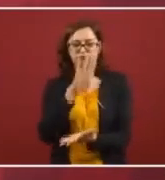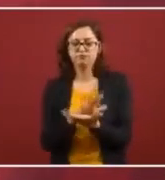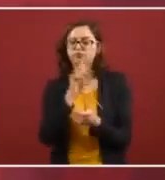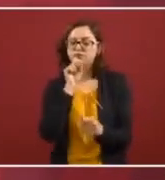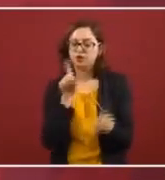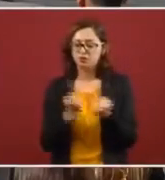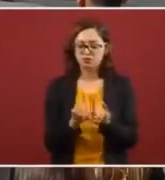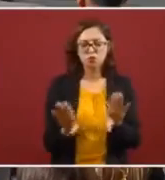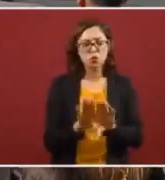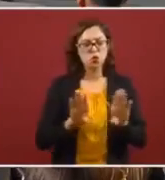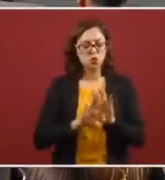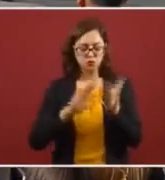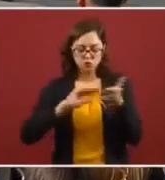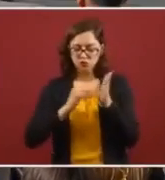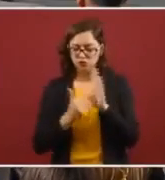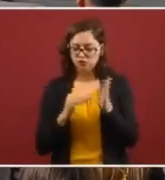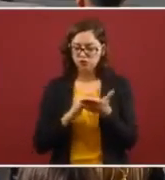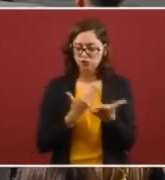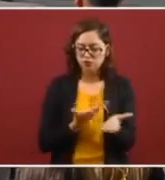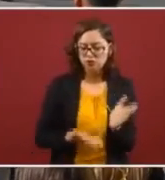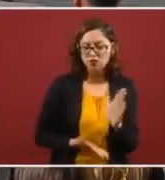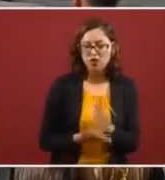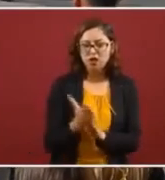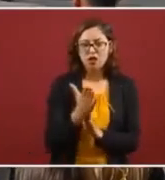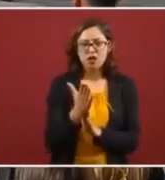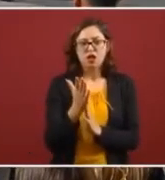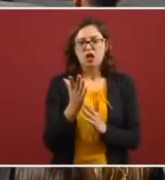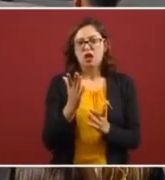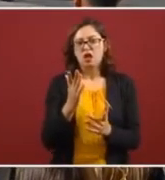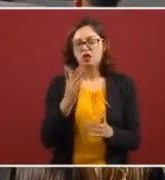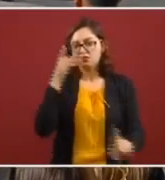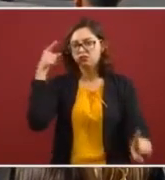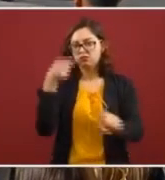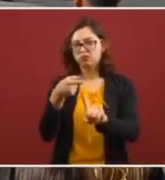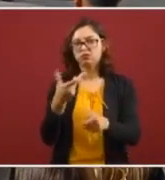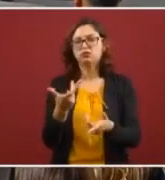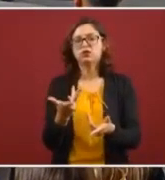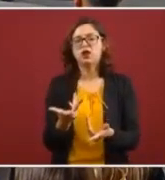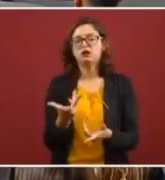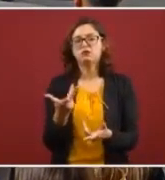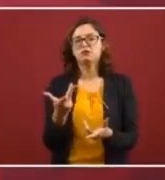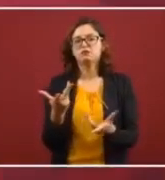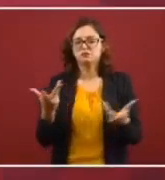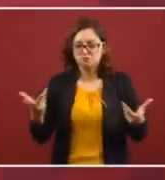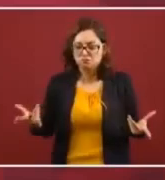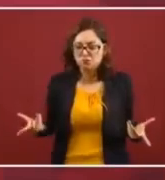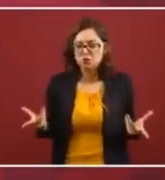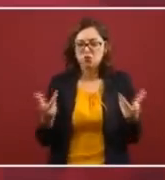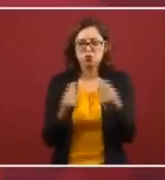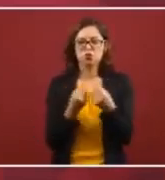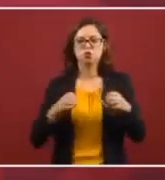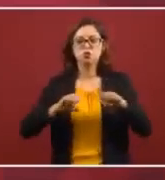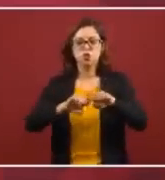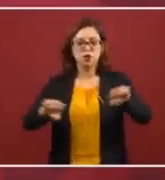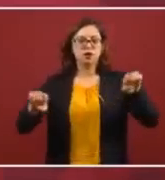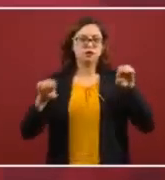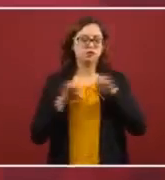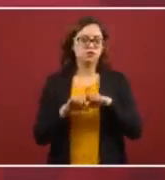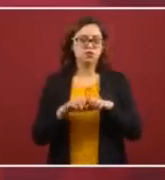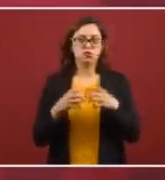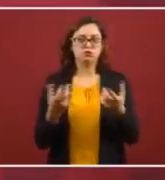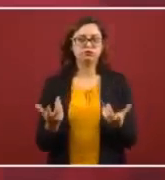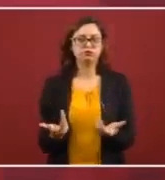went out and examined all the hospitals, they were able to see the exact condition. So now they're working